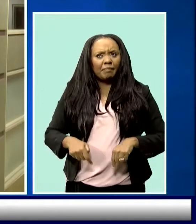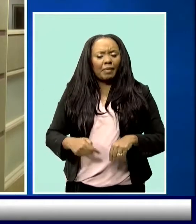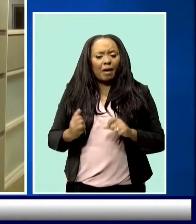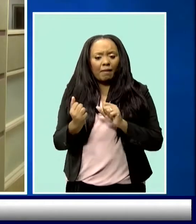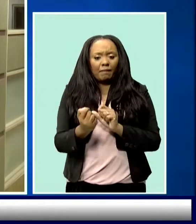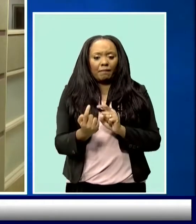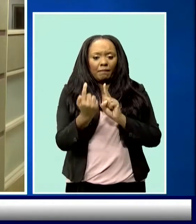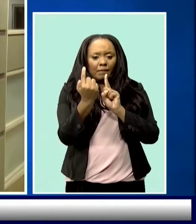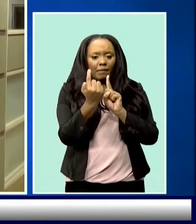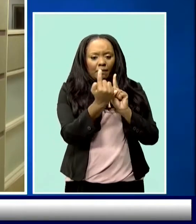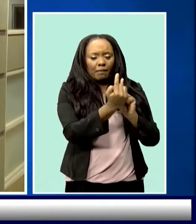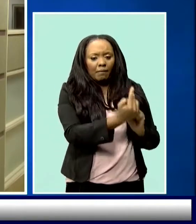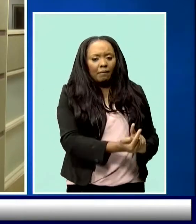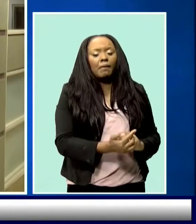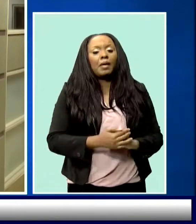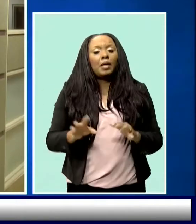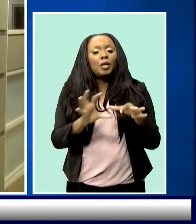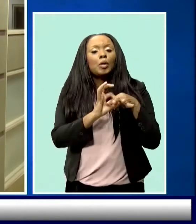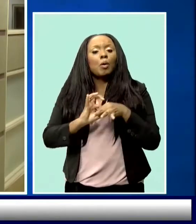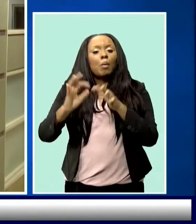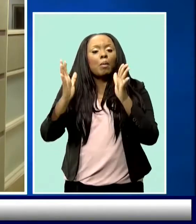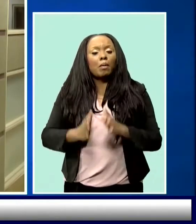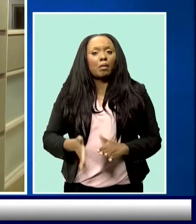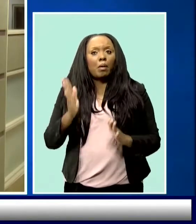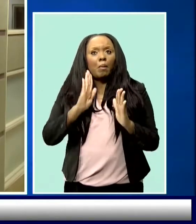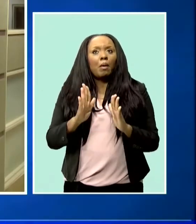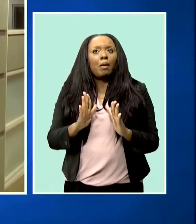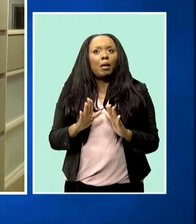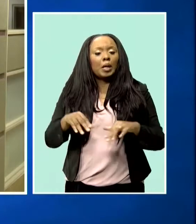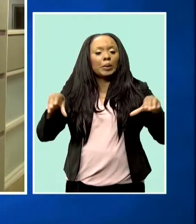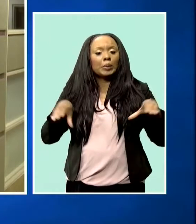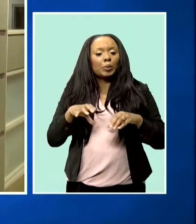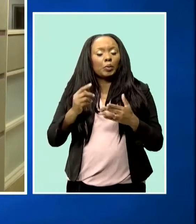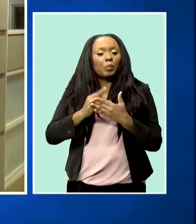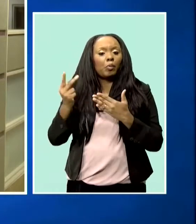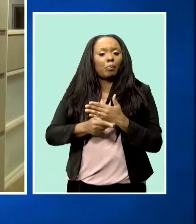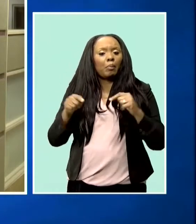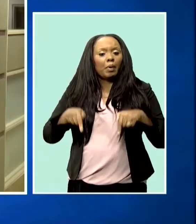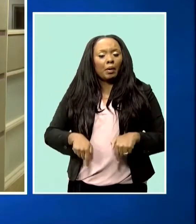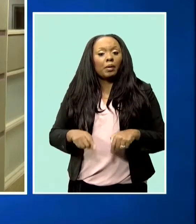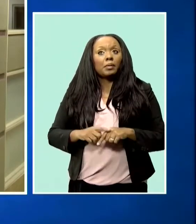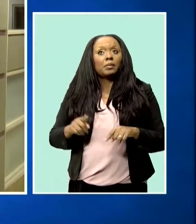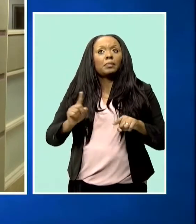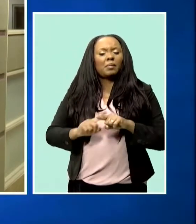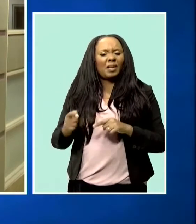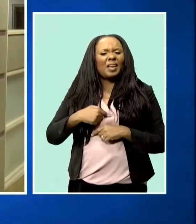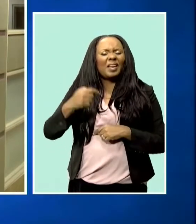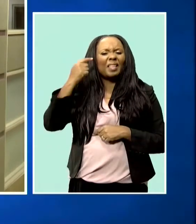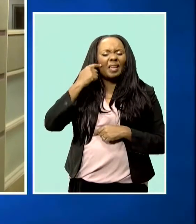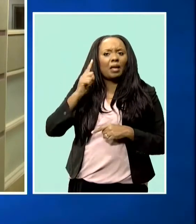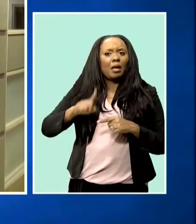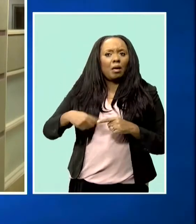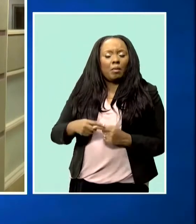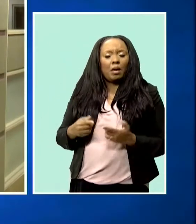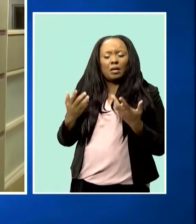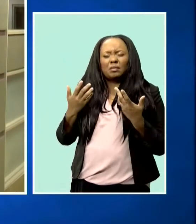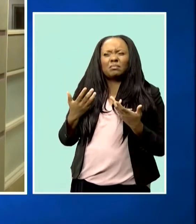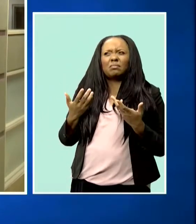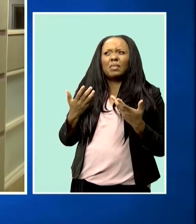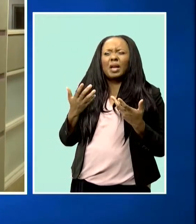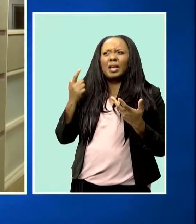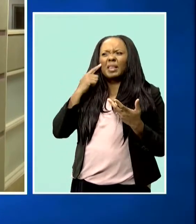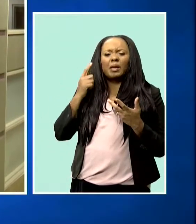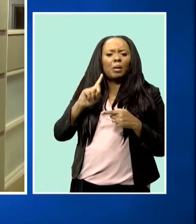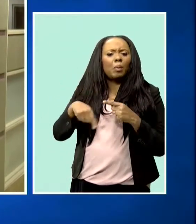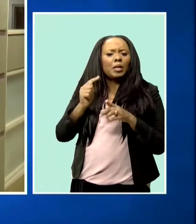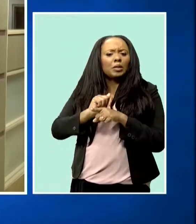the coordinator to do her program here. But after this, it is preparation. I suspect that at the end of the